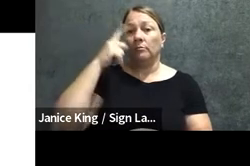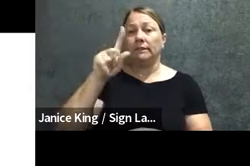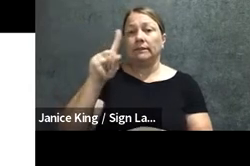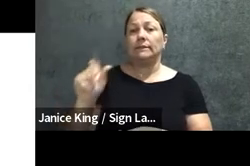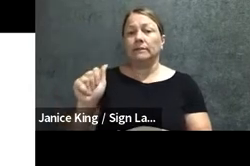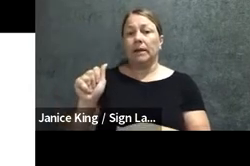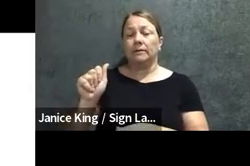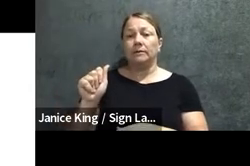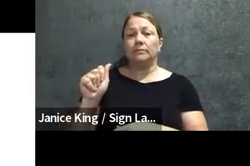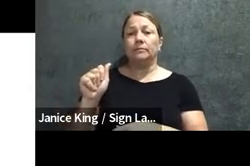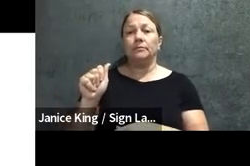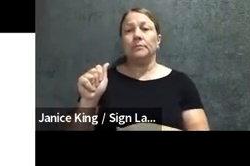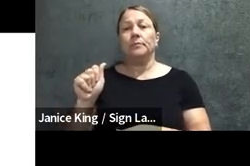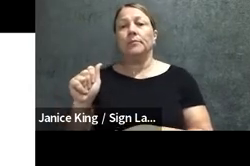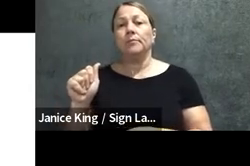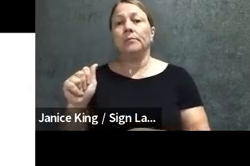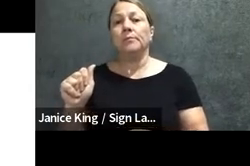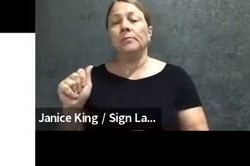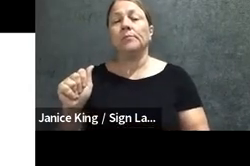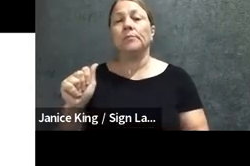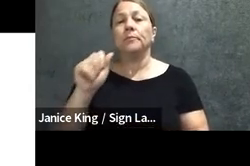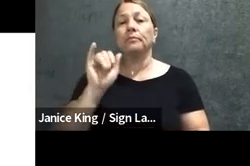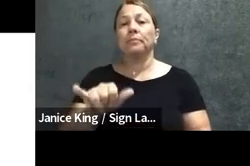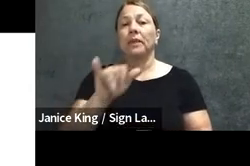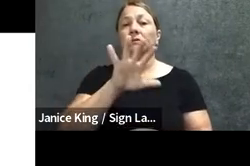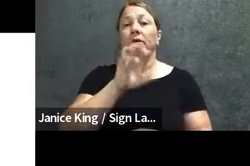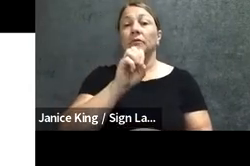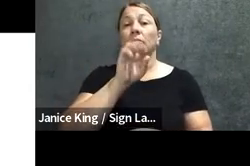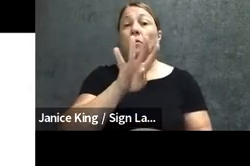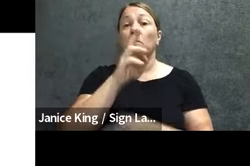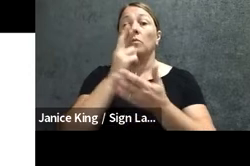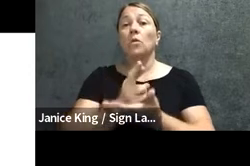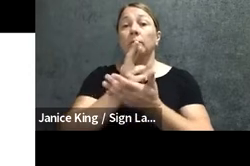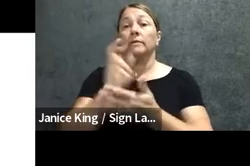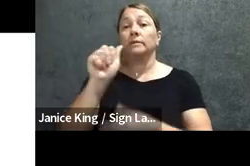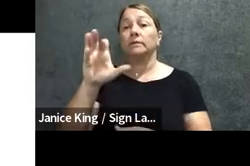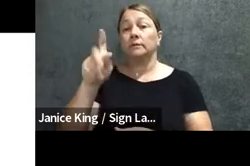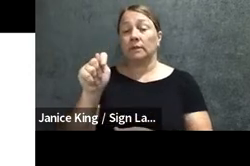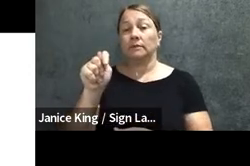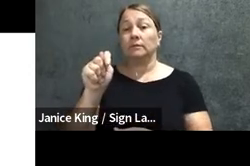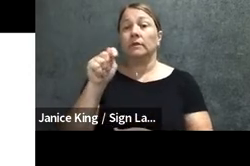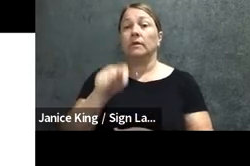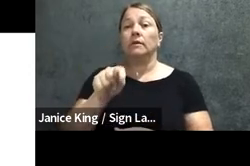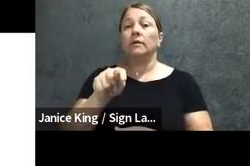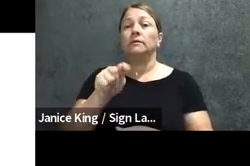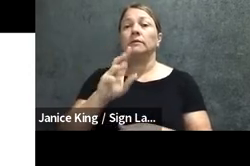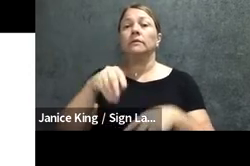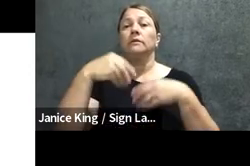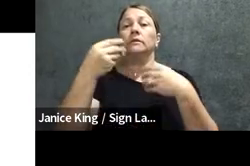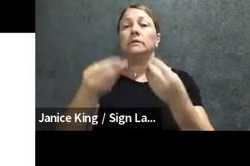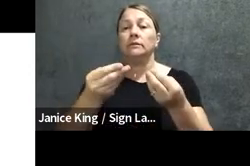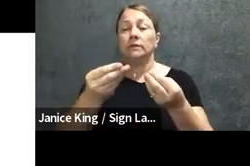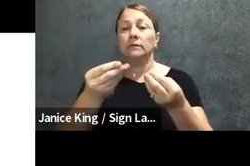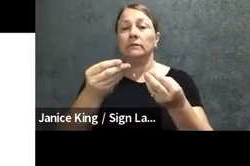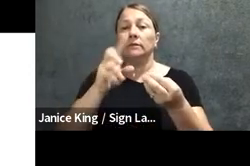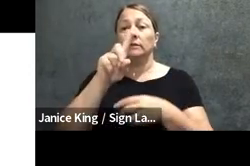that's Section 504 of the Rehabilitation Act. That applies mainly to recipients of, well, it applies exclusively to